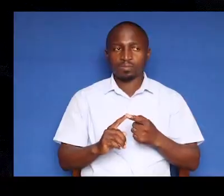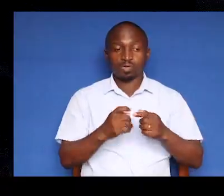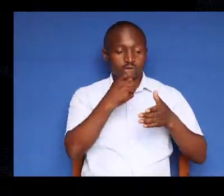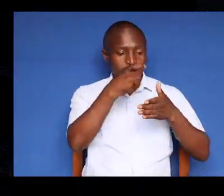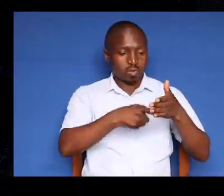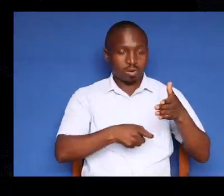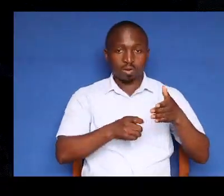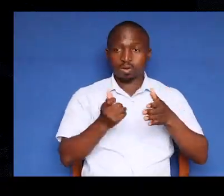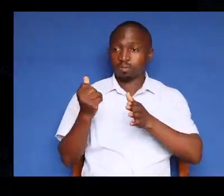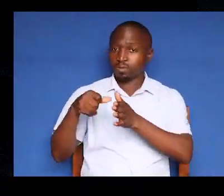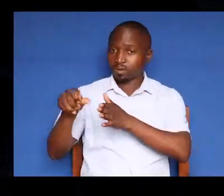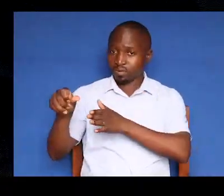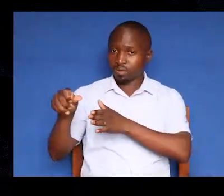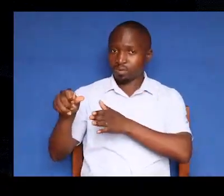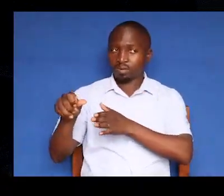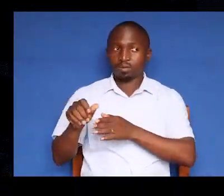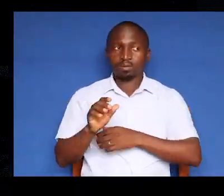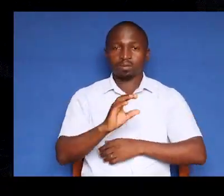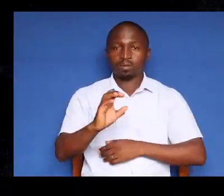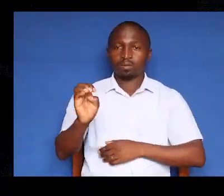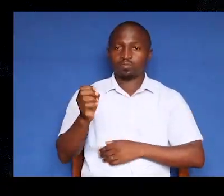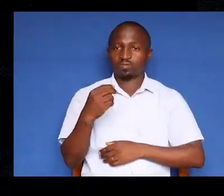tax paid is 2,000.